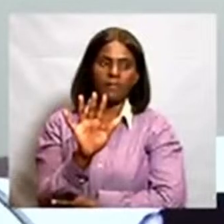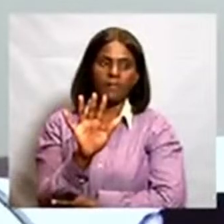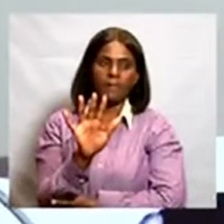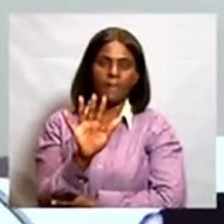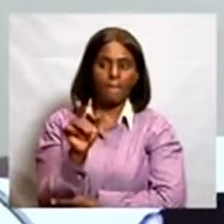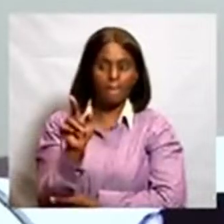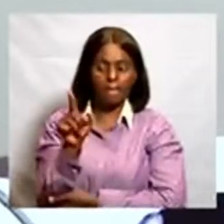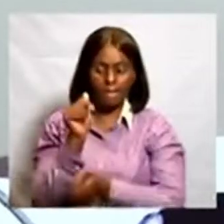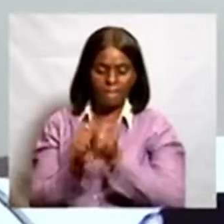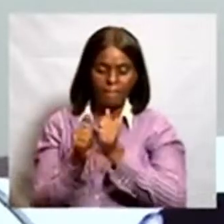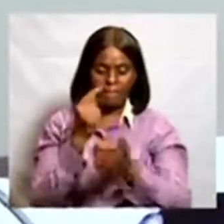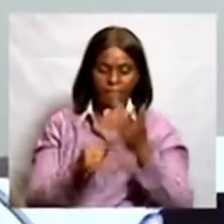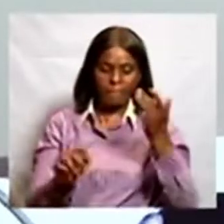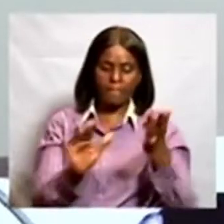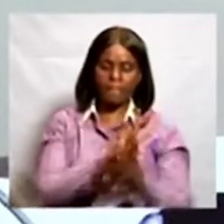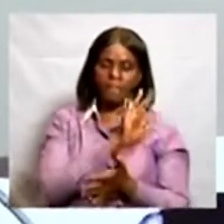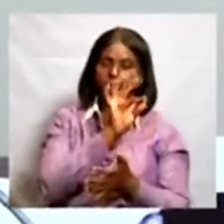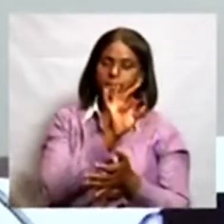5, which is on page 9,